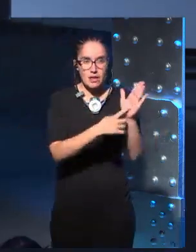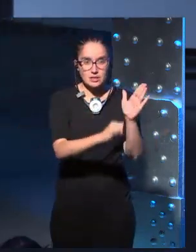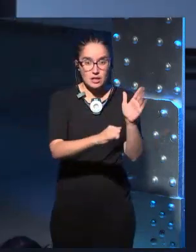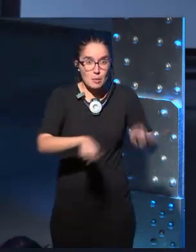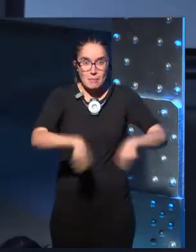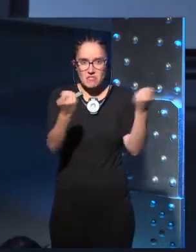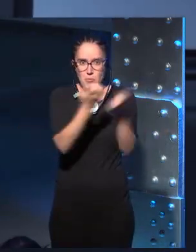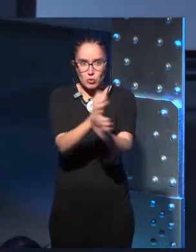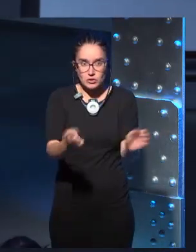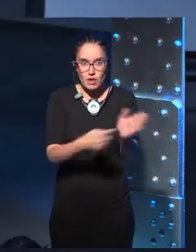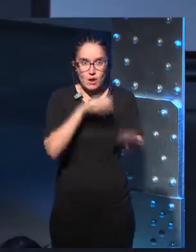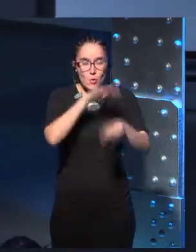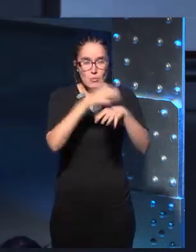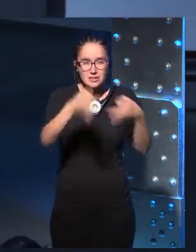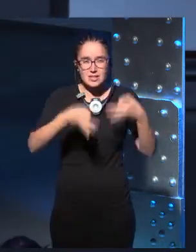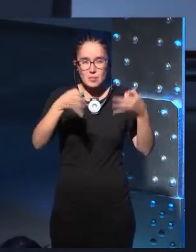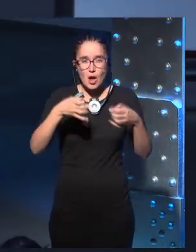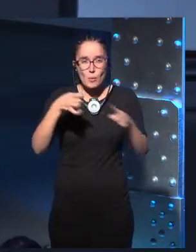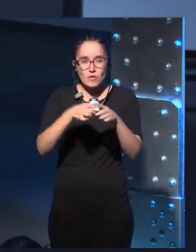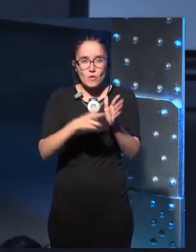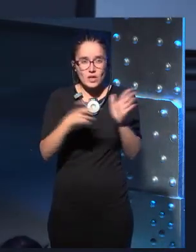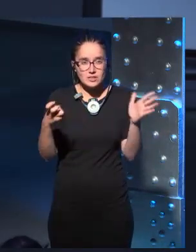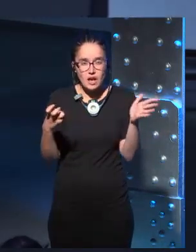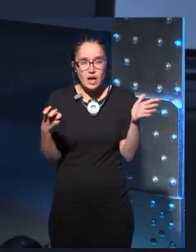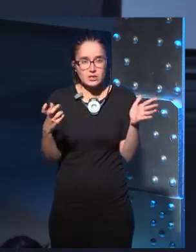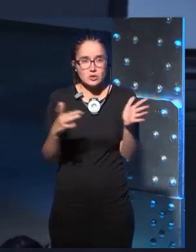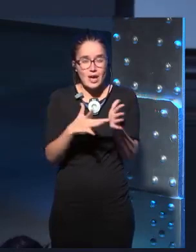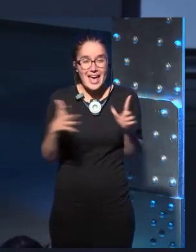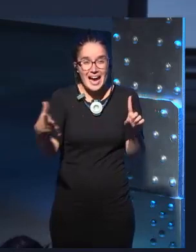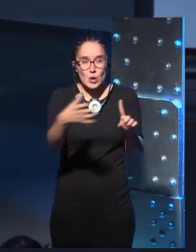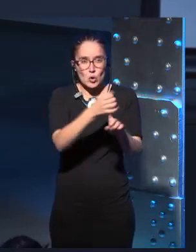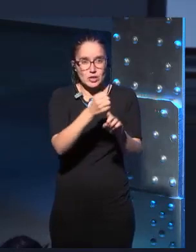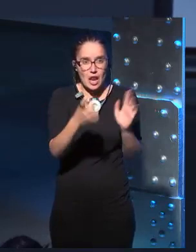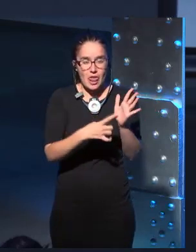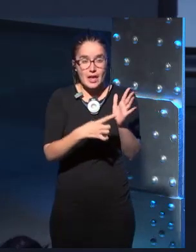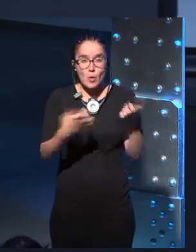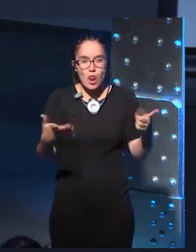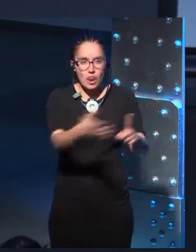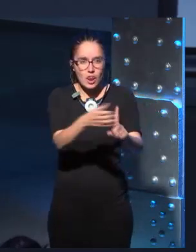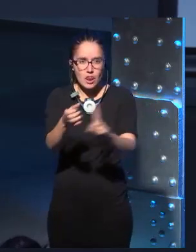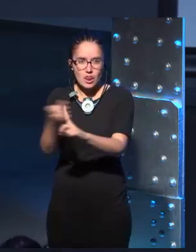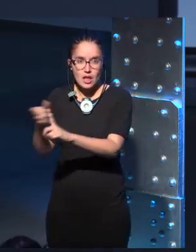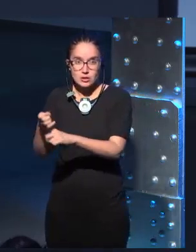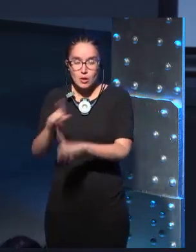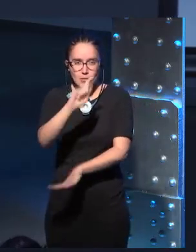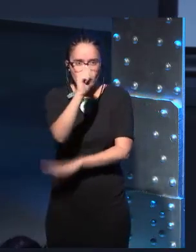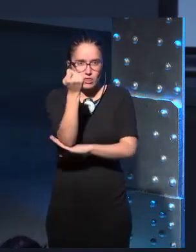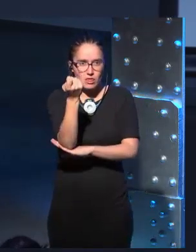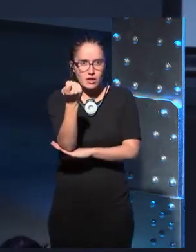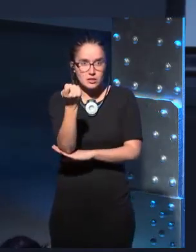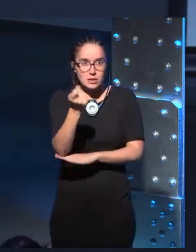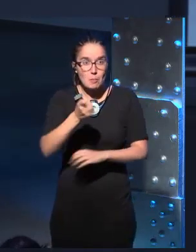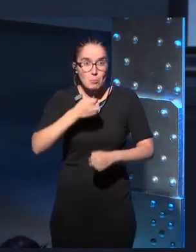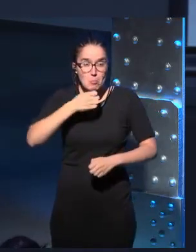role, the aim of physics is to find these laws. And we've managed to do that. It's a miracle if you